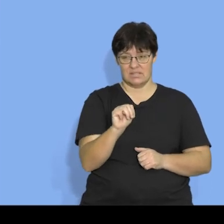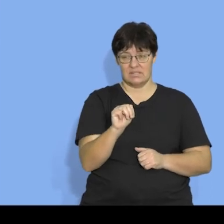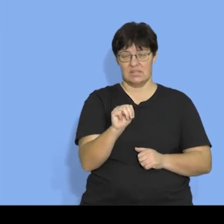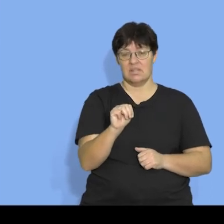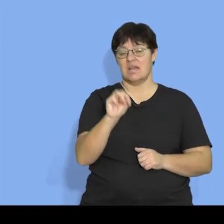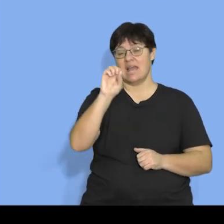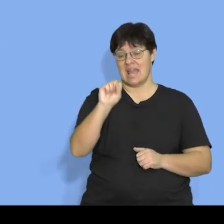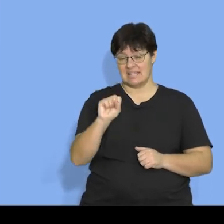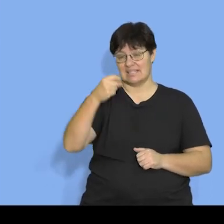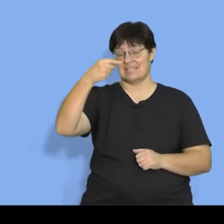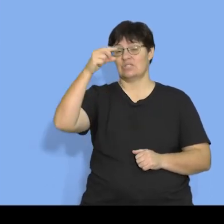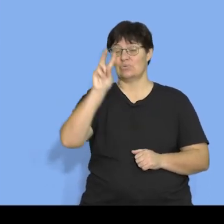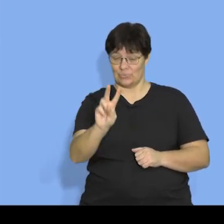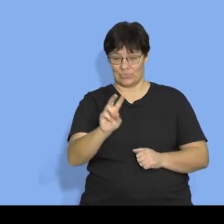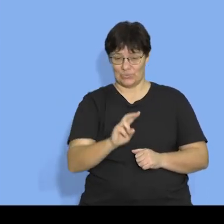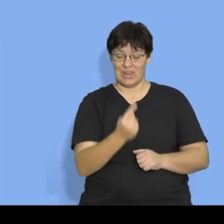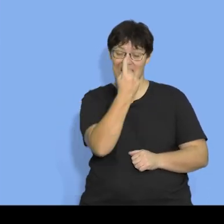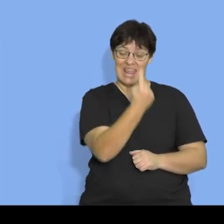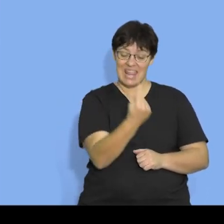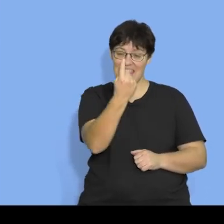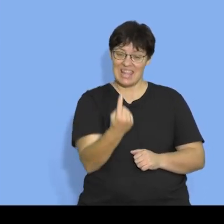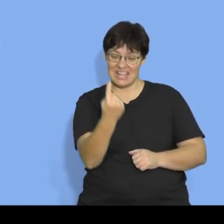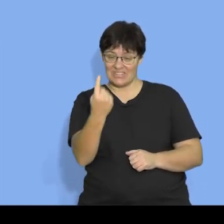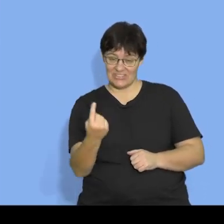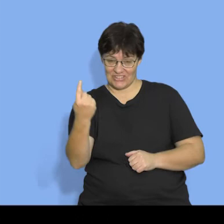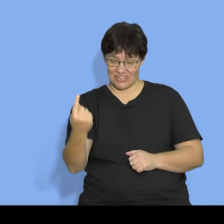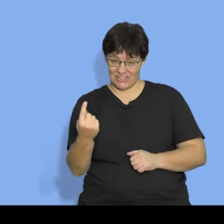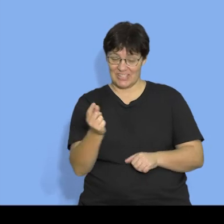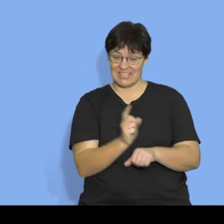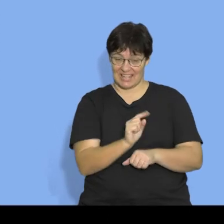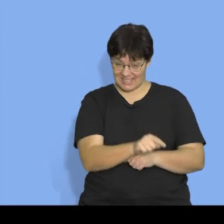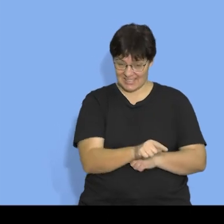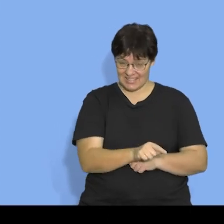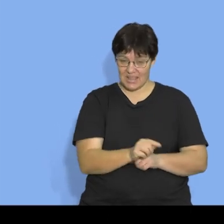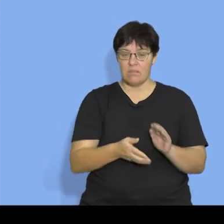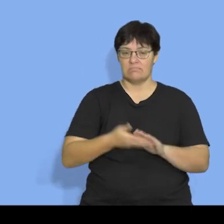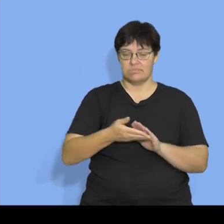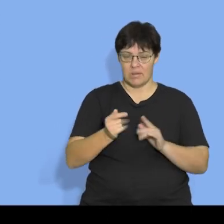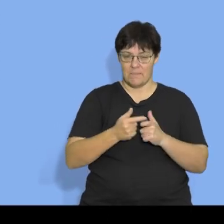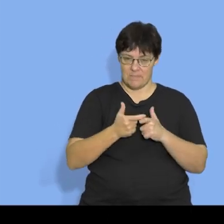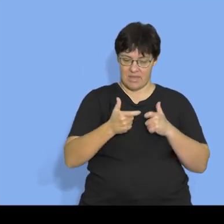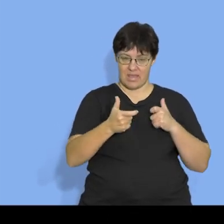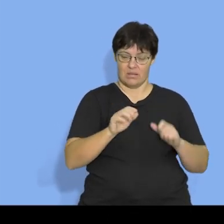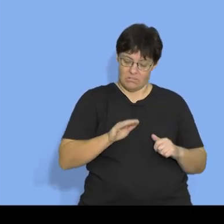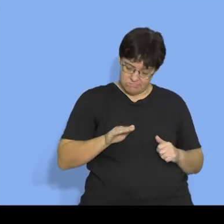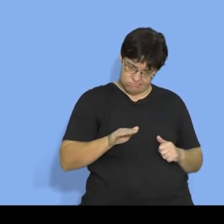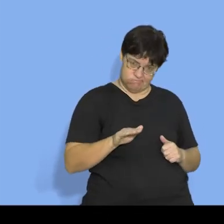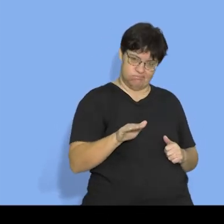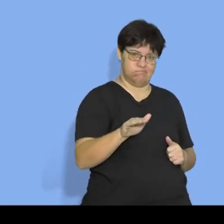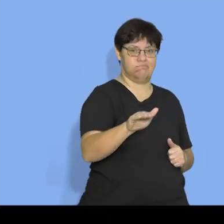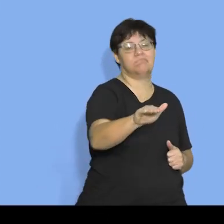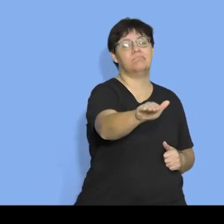second squared. Every second, the acceleration is getting bigger